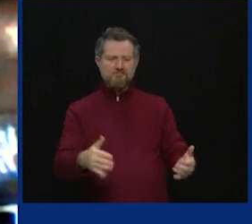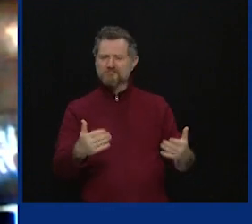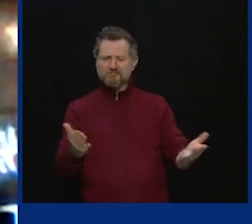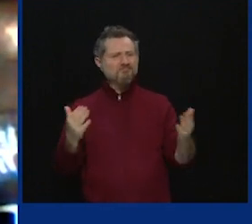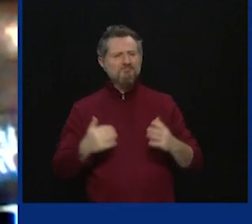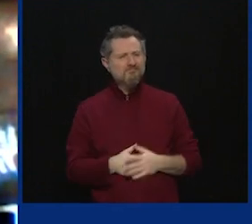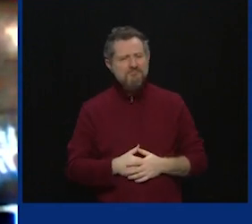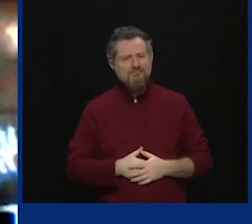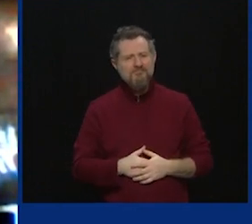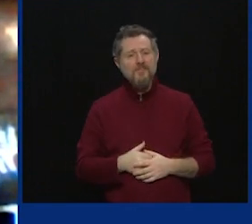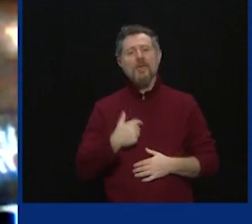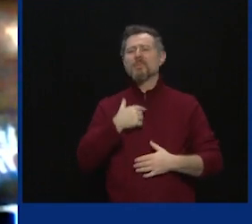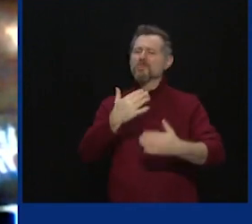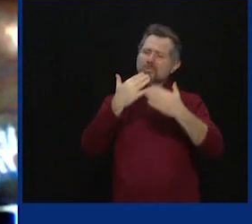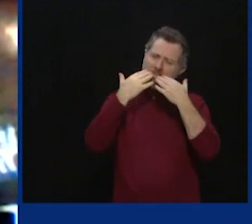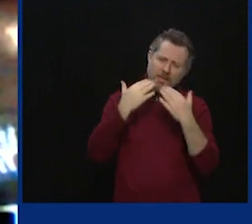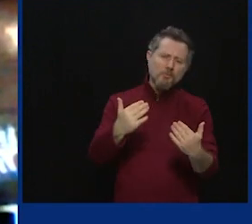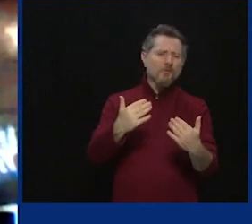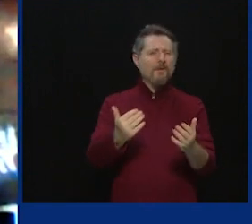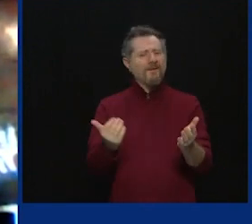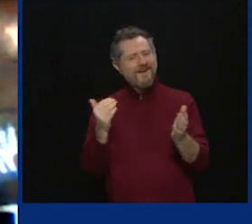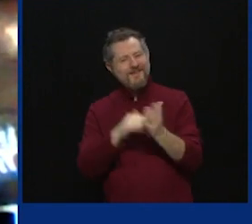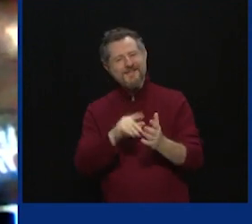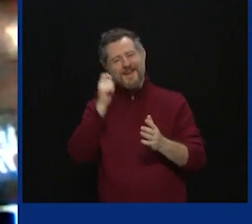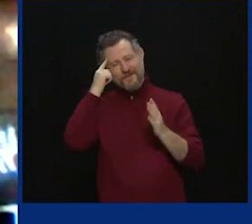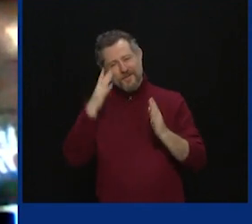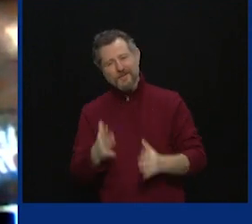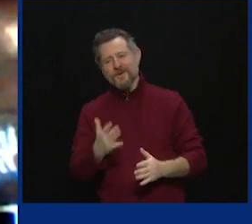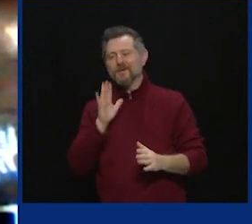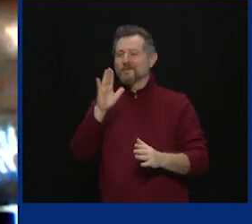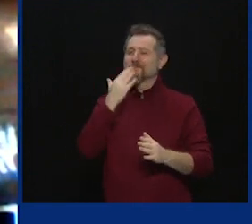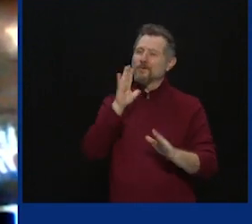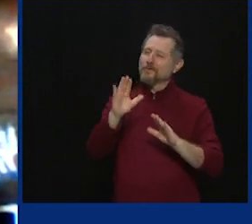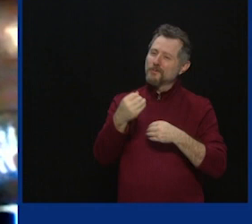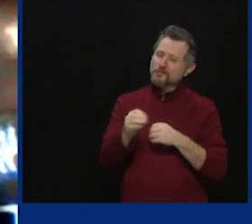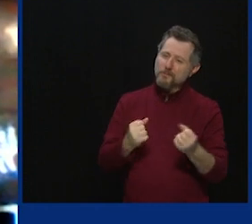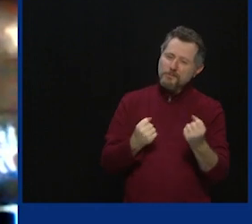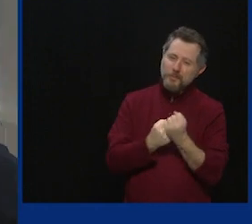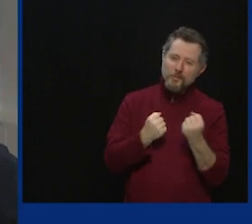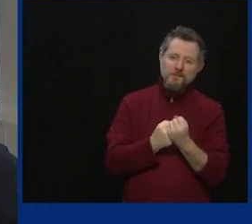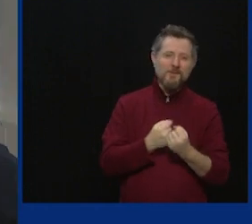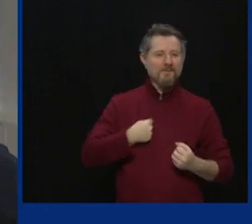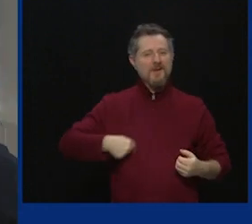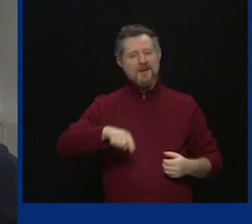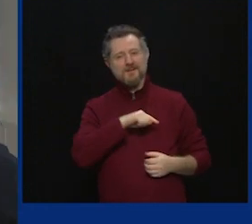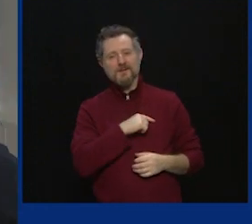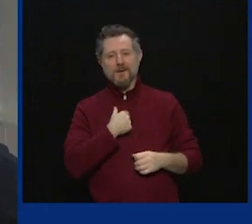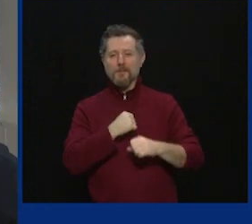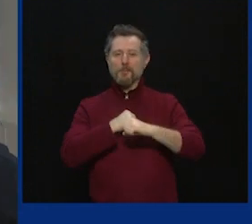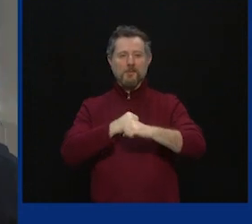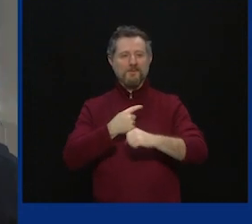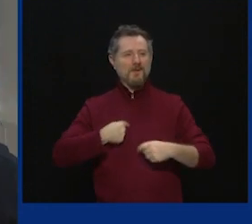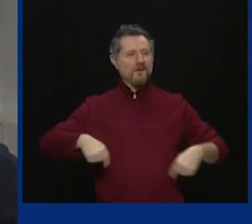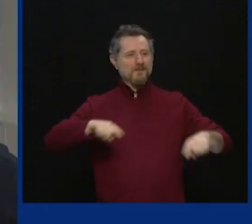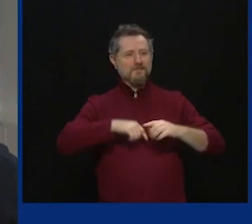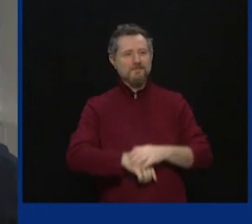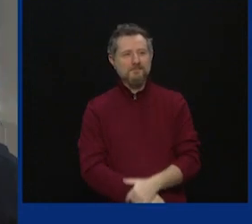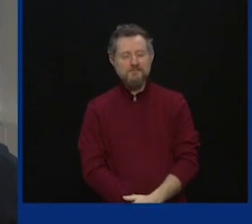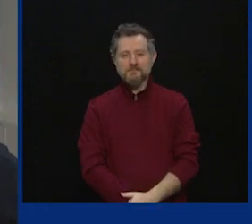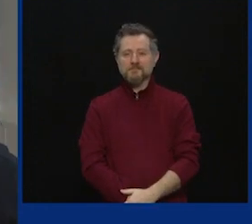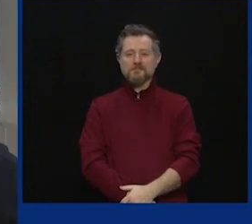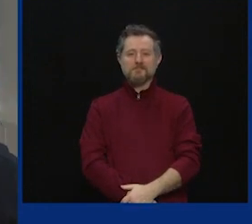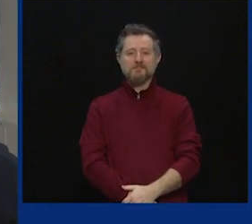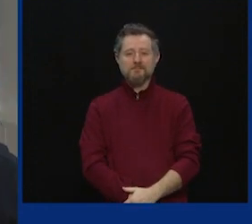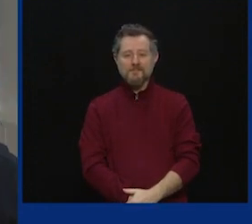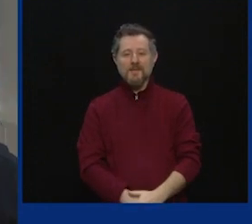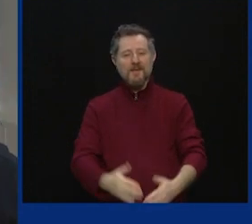governor, and I thank your office for supporting all of us and helping protect all of us. Thank you, Jason. Hang in there, my